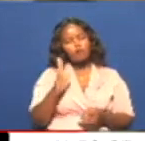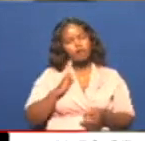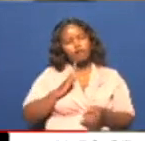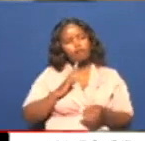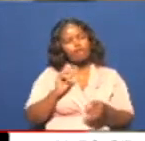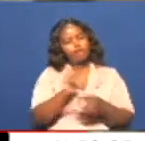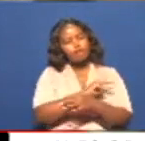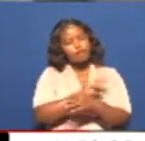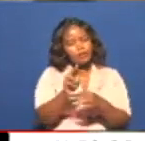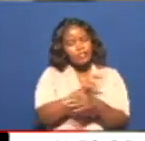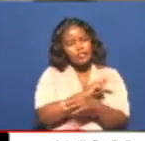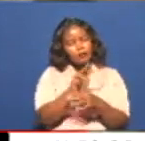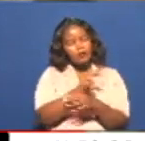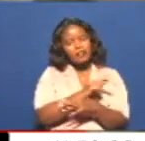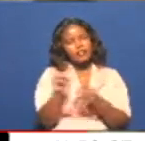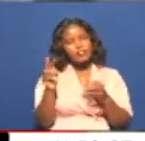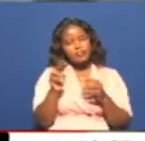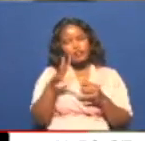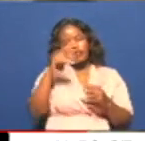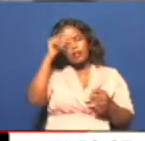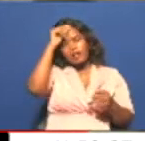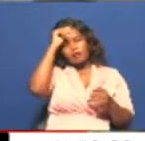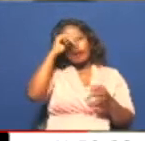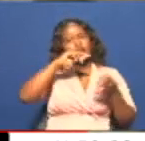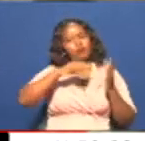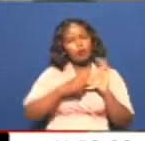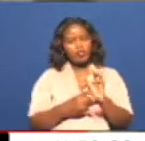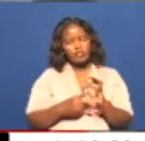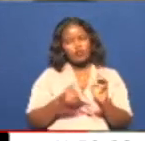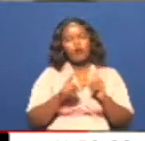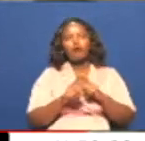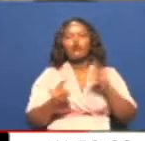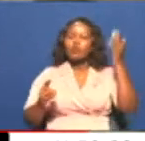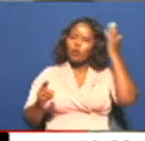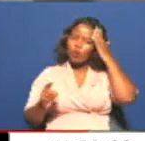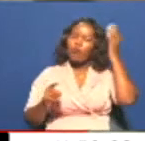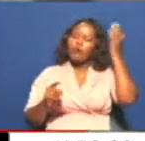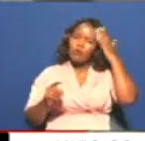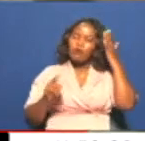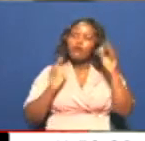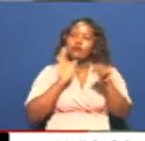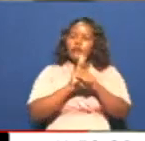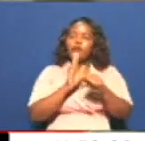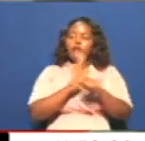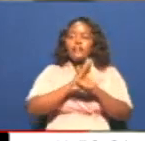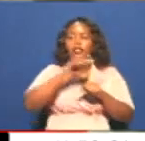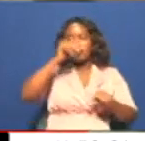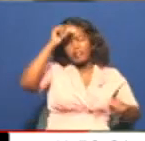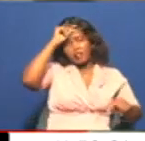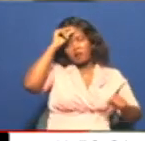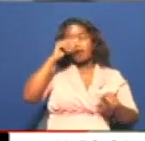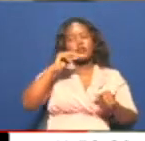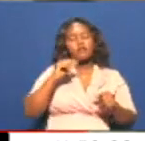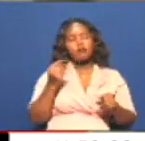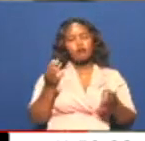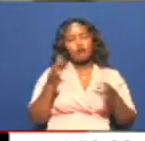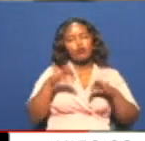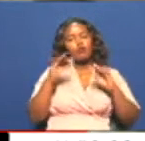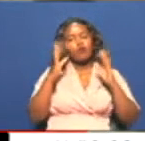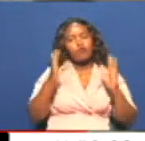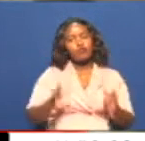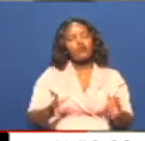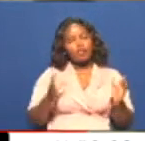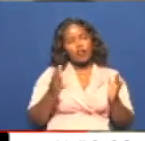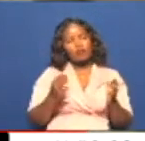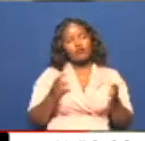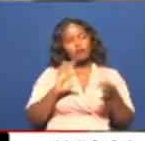leading other PSs in inspecting government projects. And we know very well a lot of government officials are plunging into politics, and some people